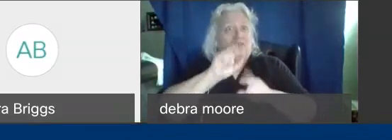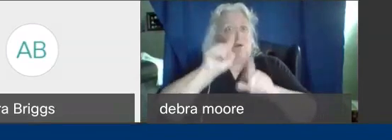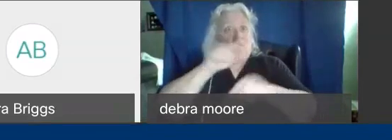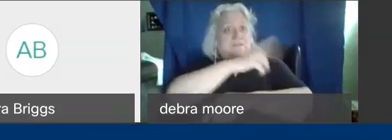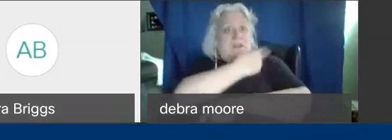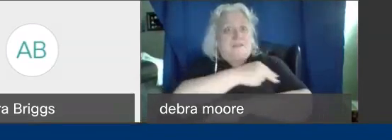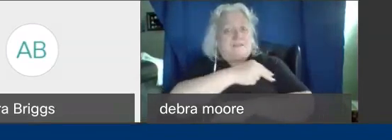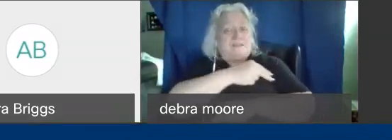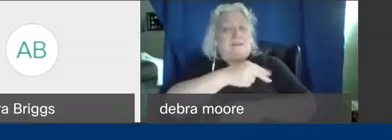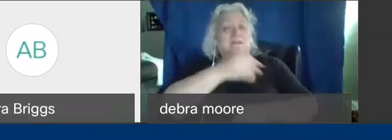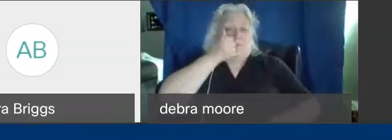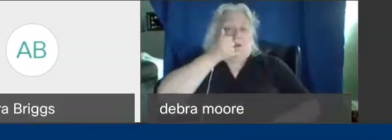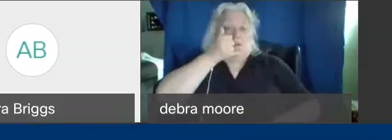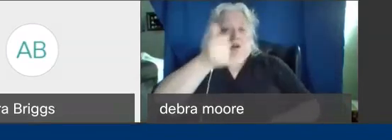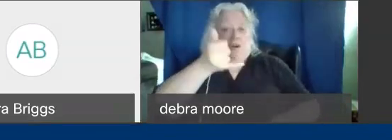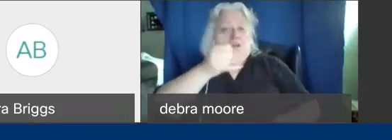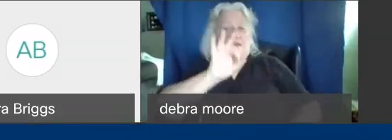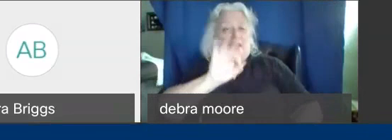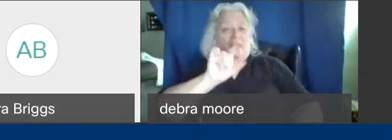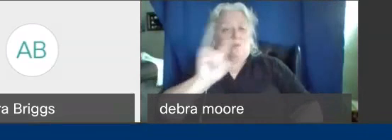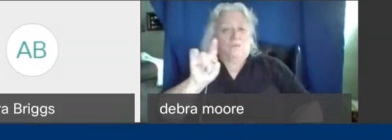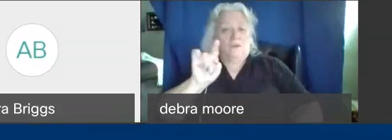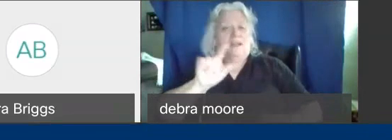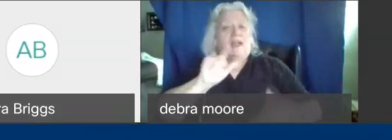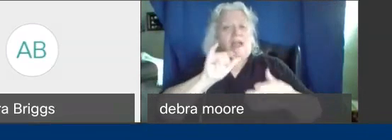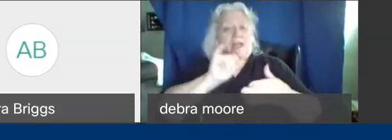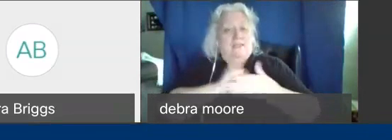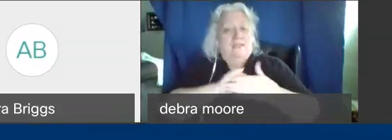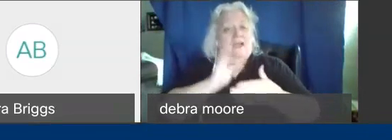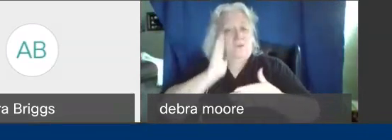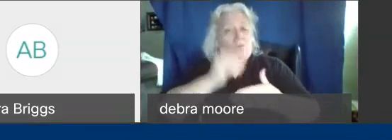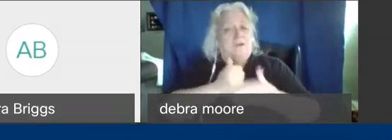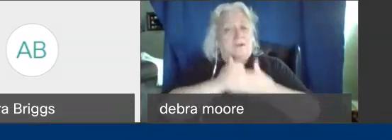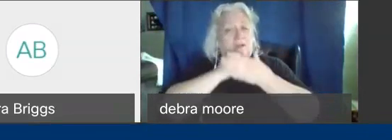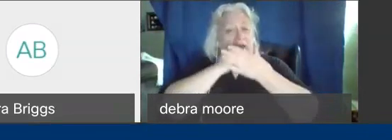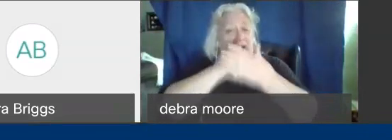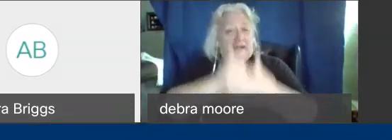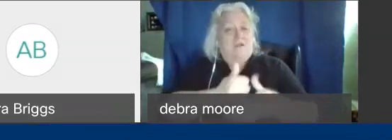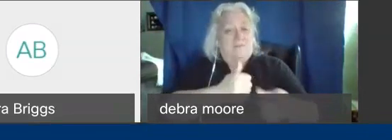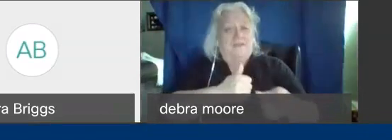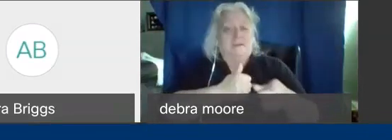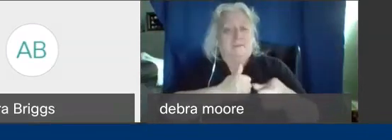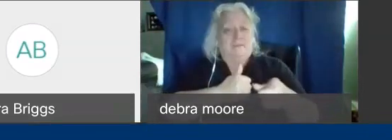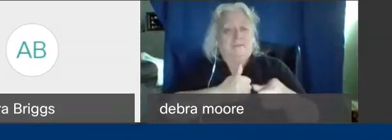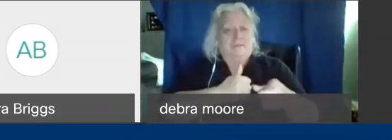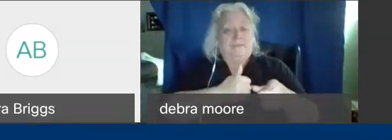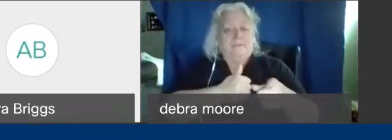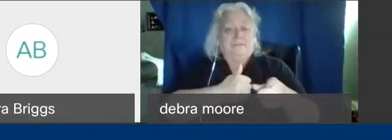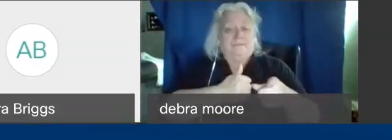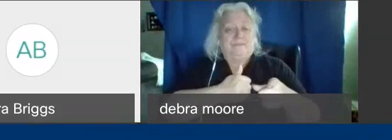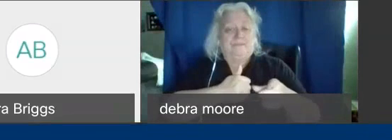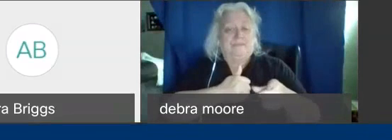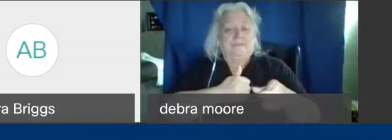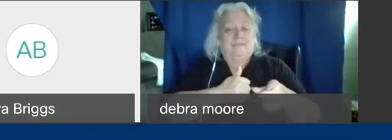consuming alcohol. It's important to note that this only applies to the first person that calls for medical assistance, and